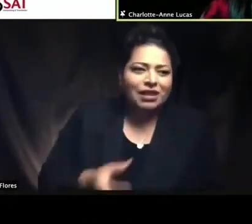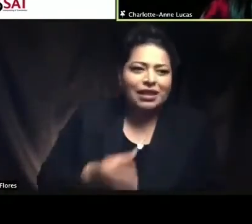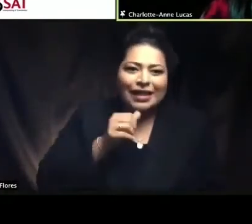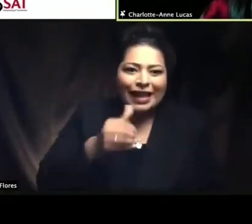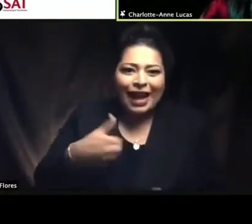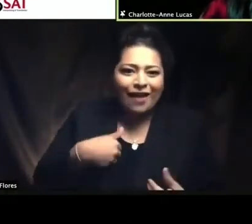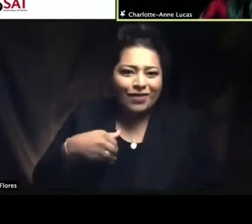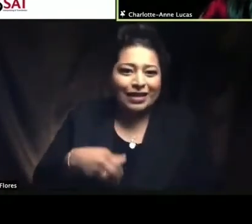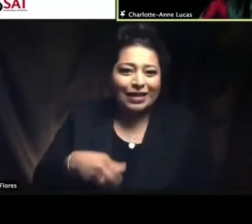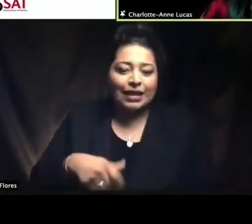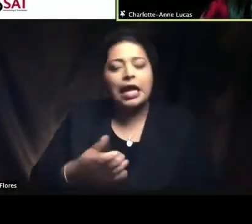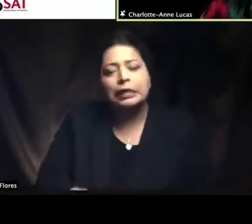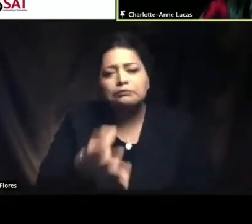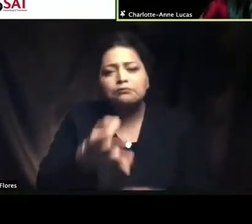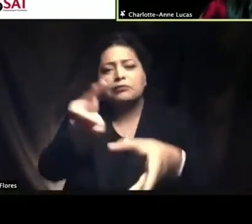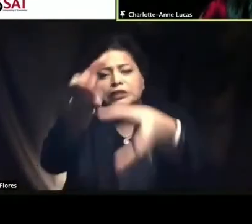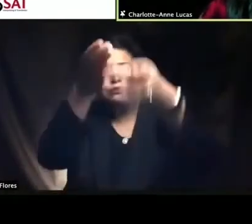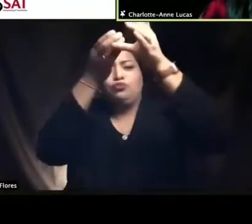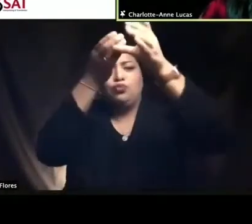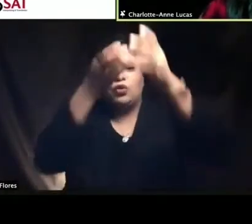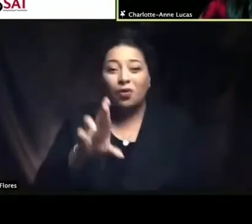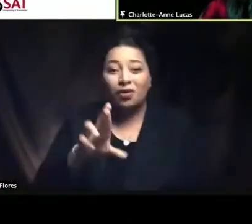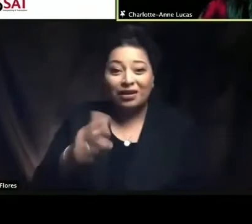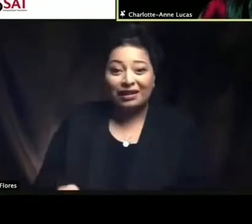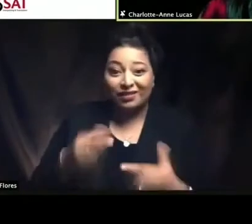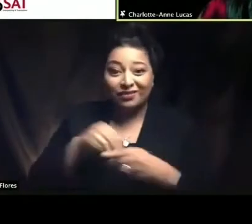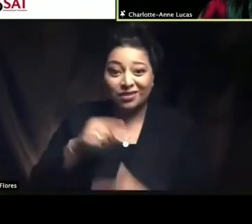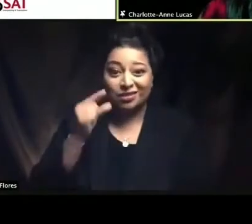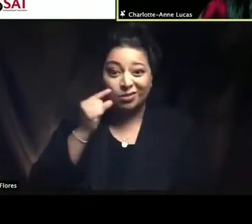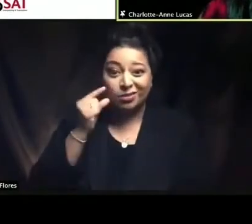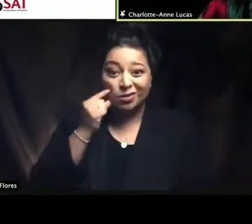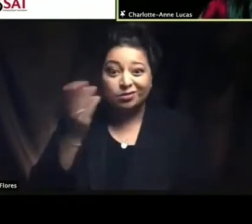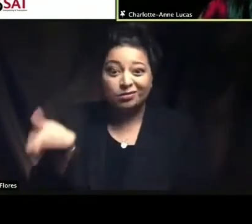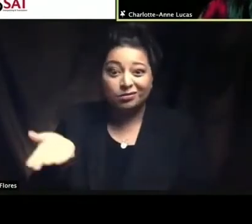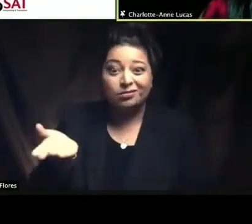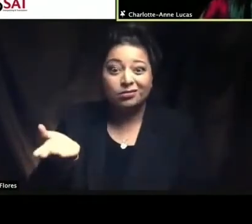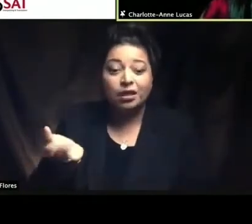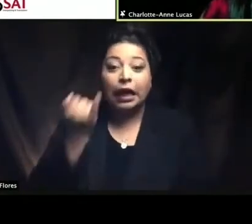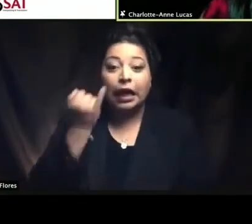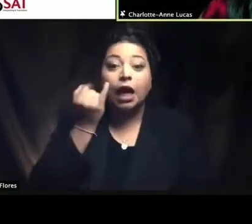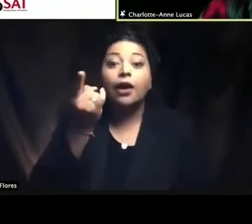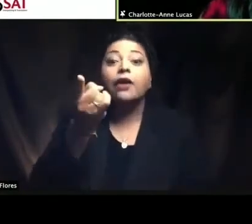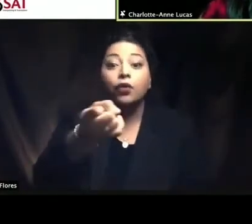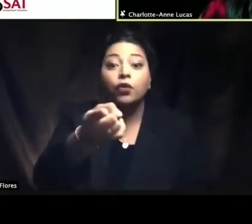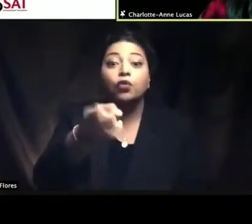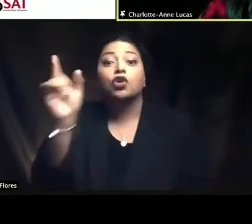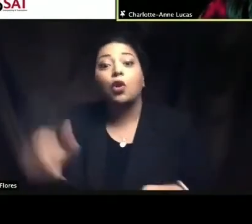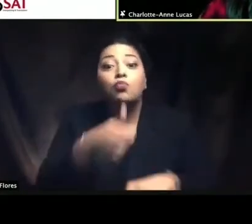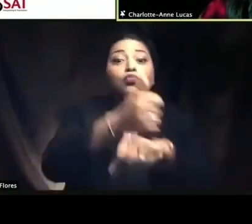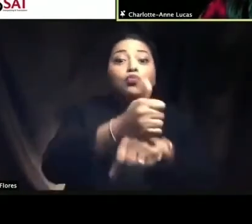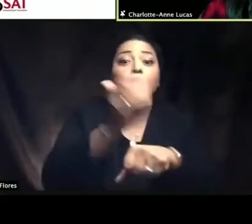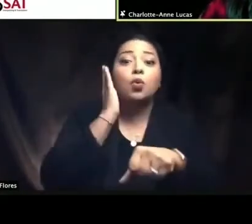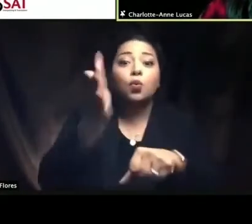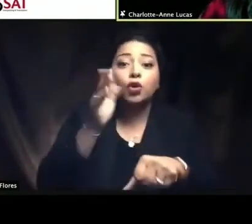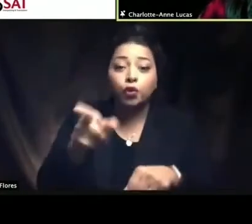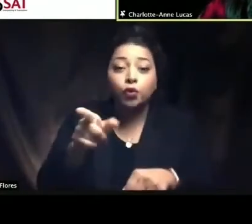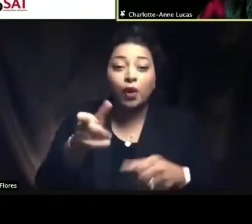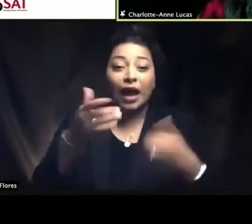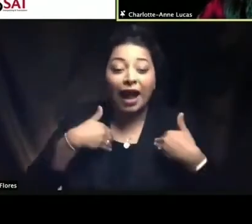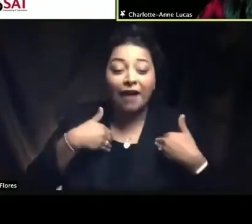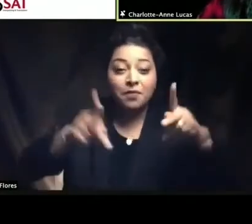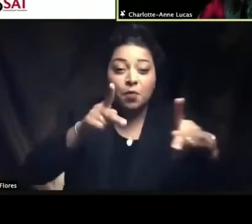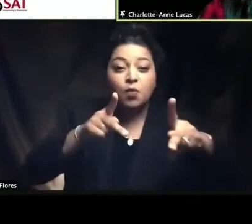the expertise, or sometimes not even lived in the city. If you are elected, will you pledge to fill these seats with people